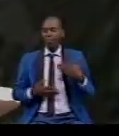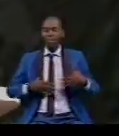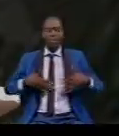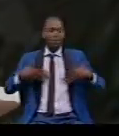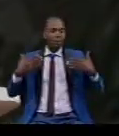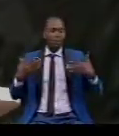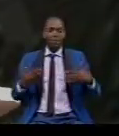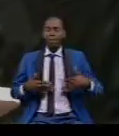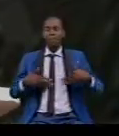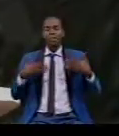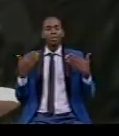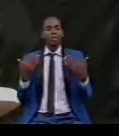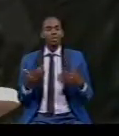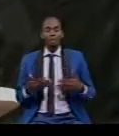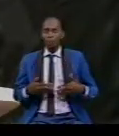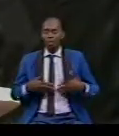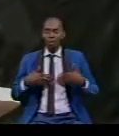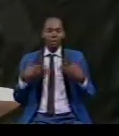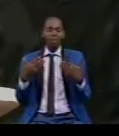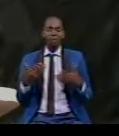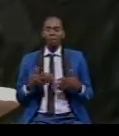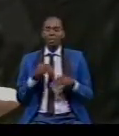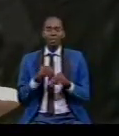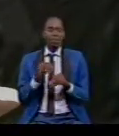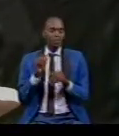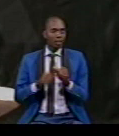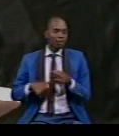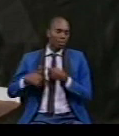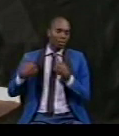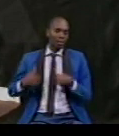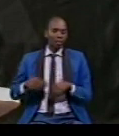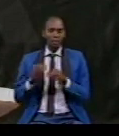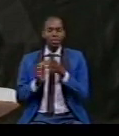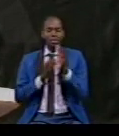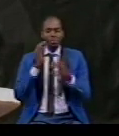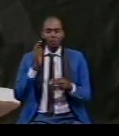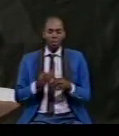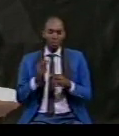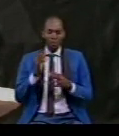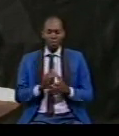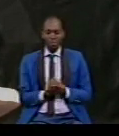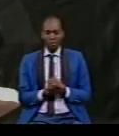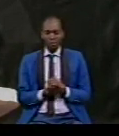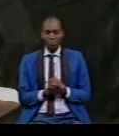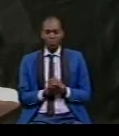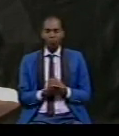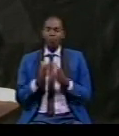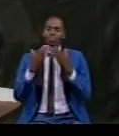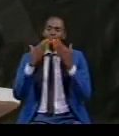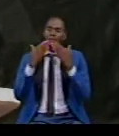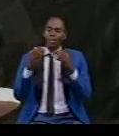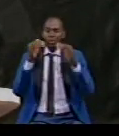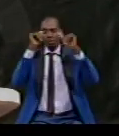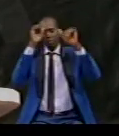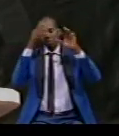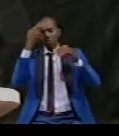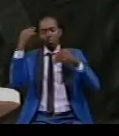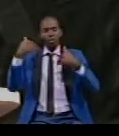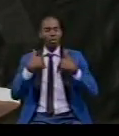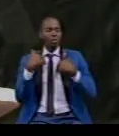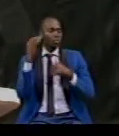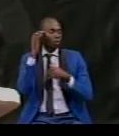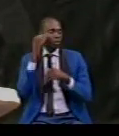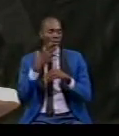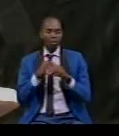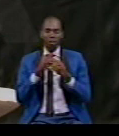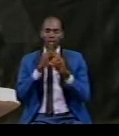same Jesus Christ, the same yesterday, today, and forever. What he did